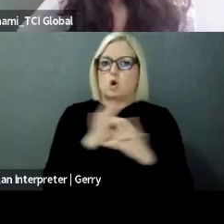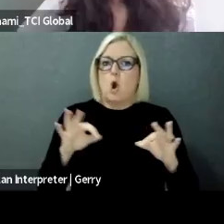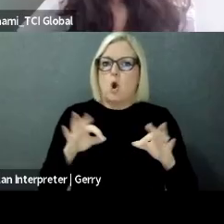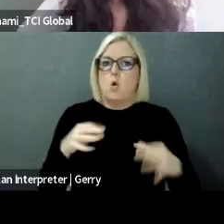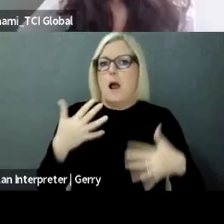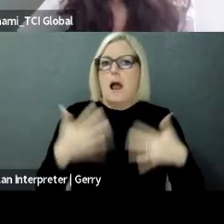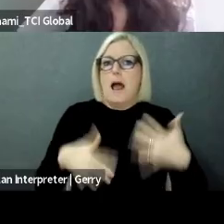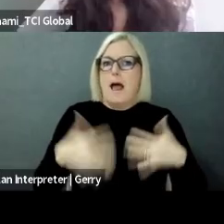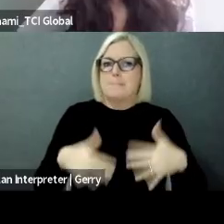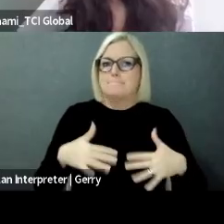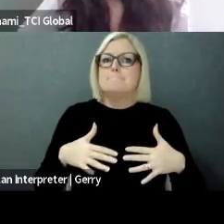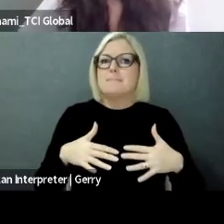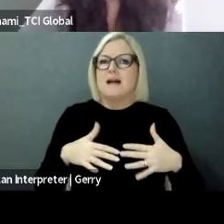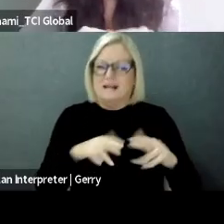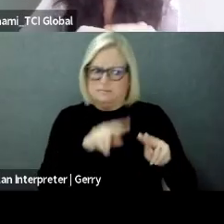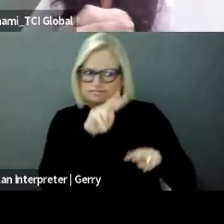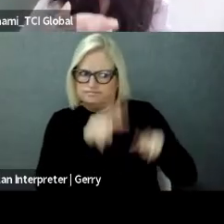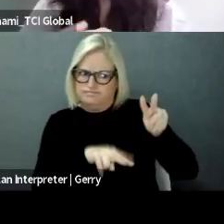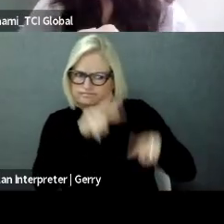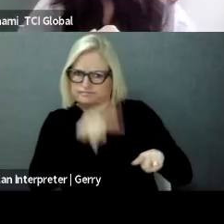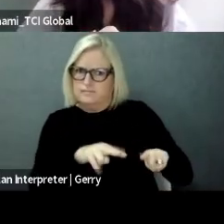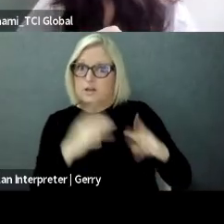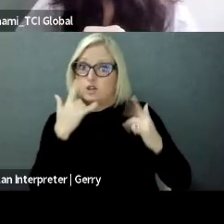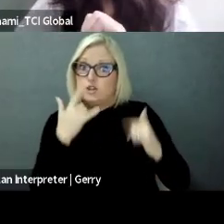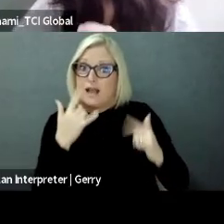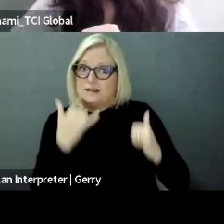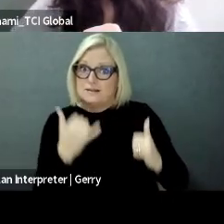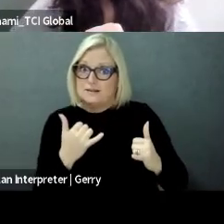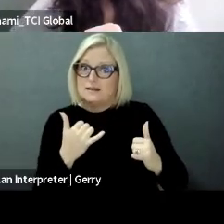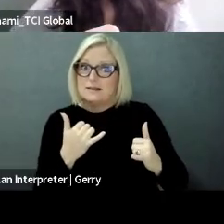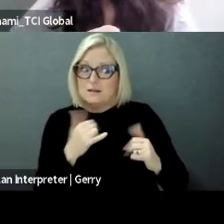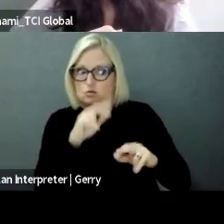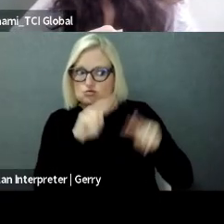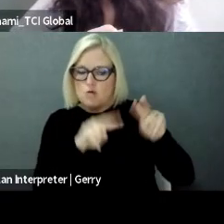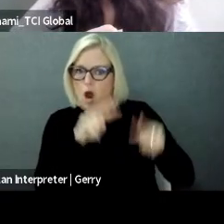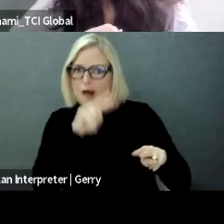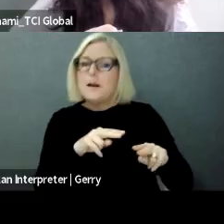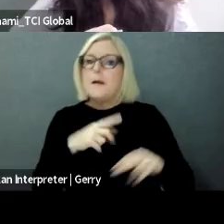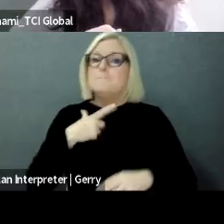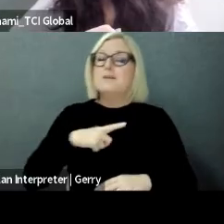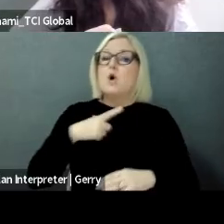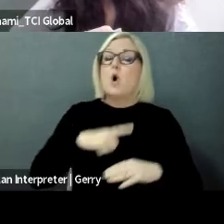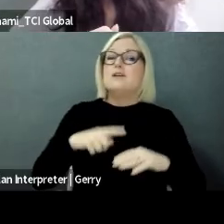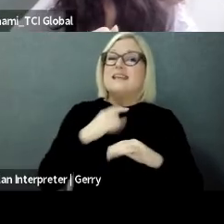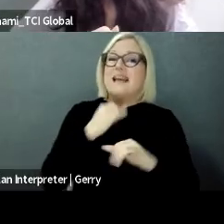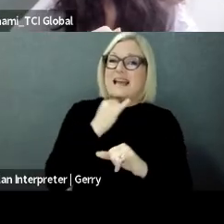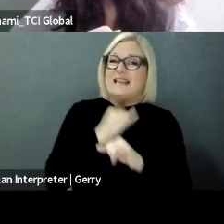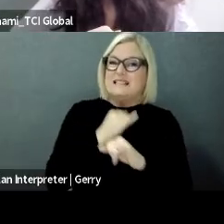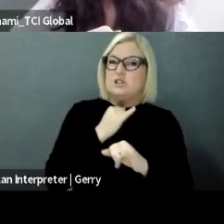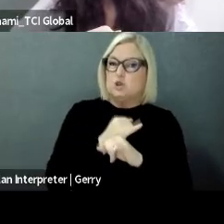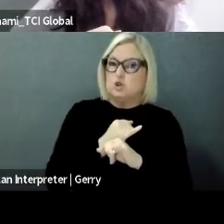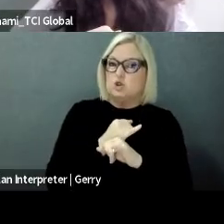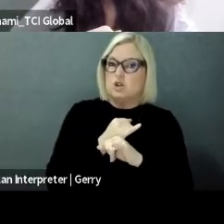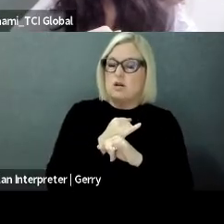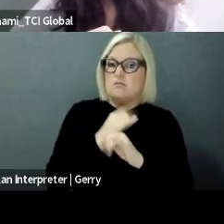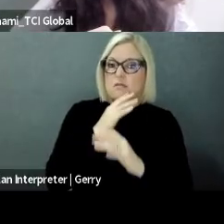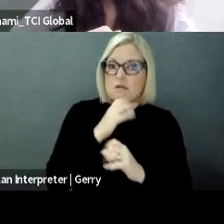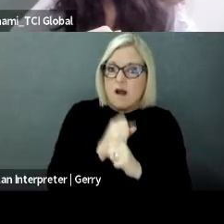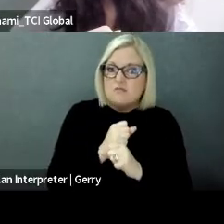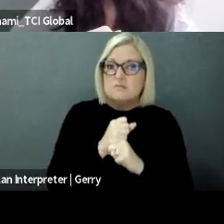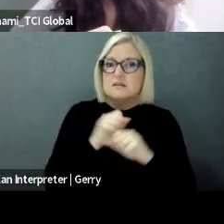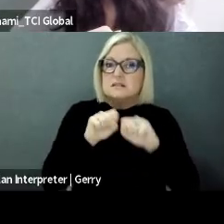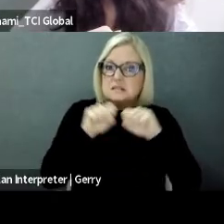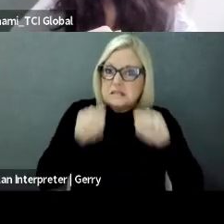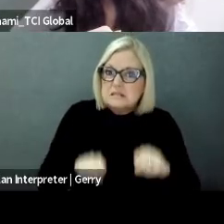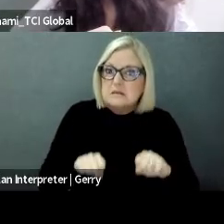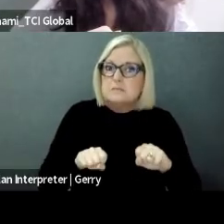essential. Institutionalisation and controlling systems can be very insidious, and you really need